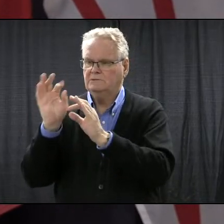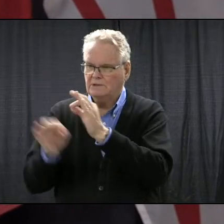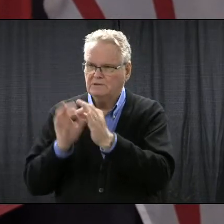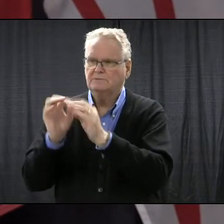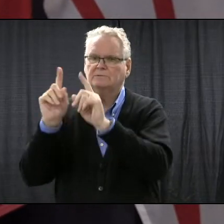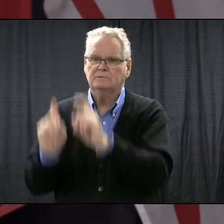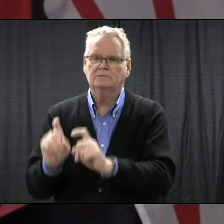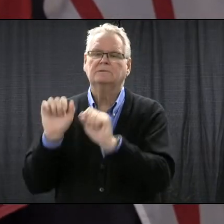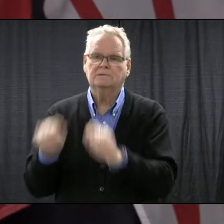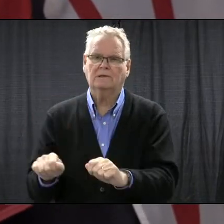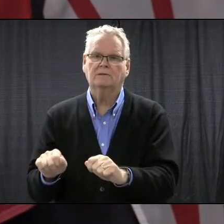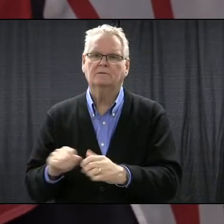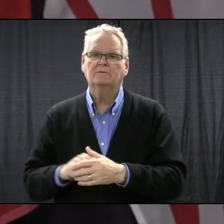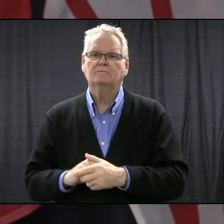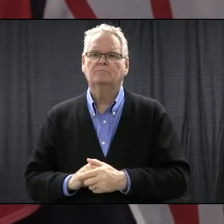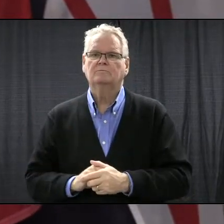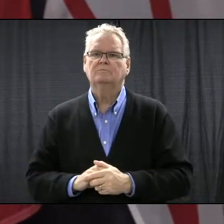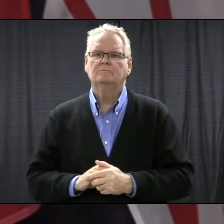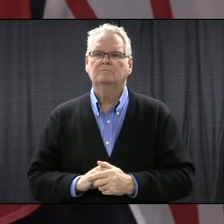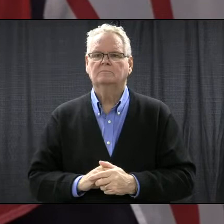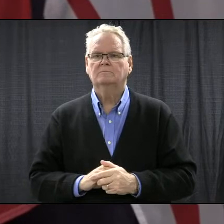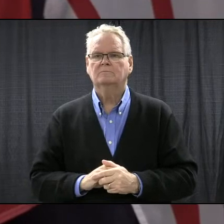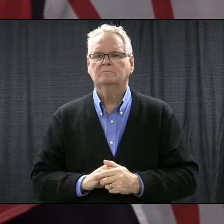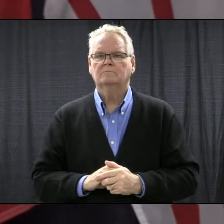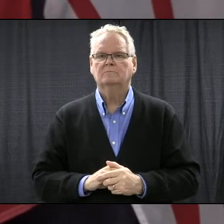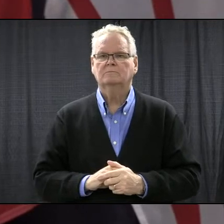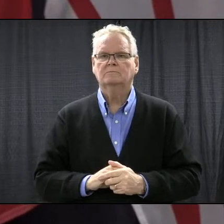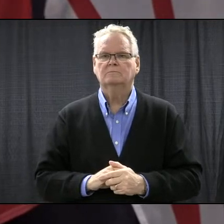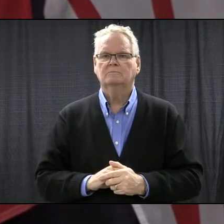and this would be no different. There are private options available.